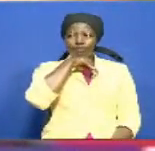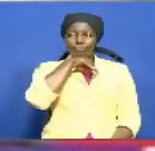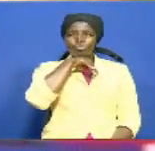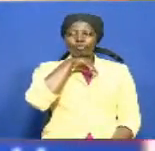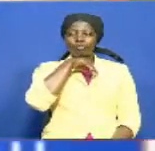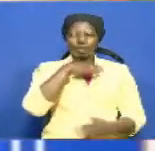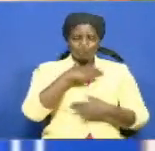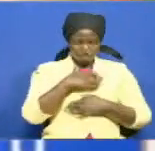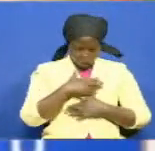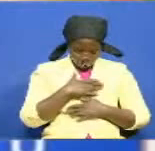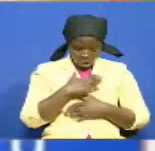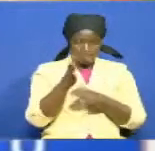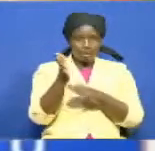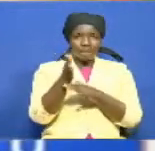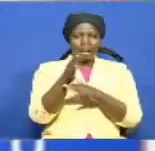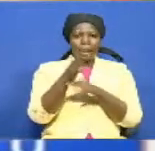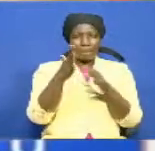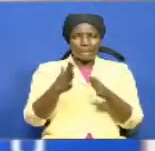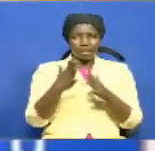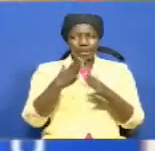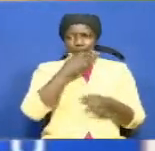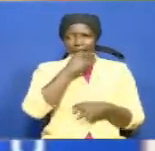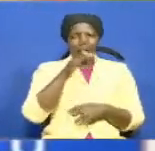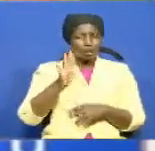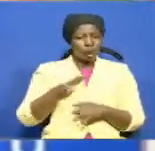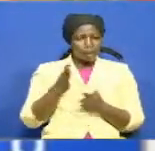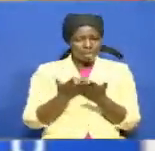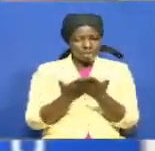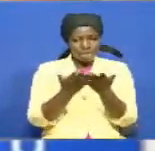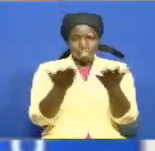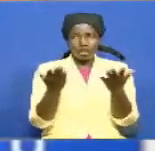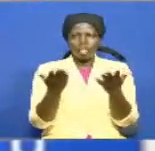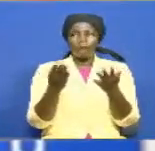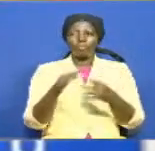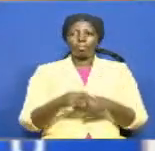Your Excellency Ambassadors, ladies and gentlemen,